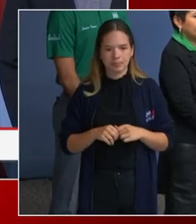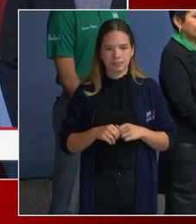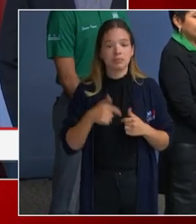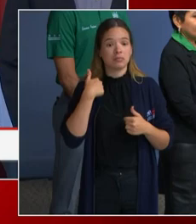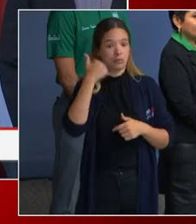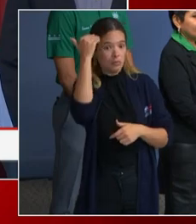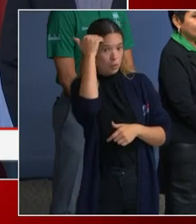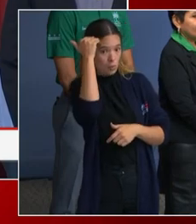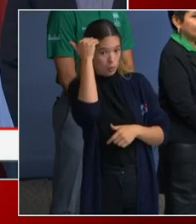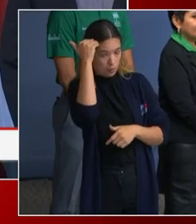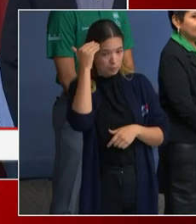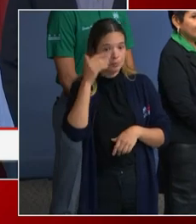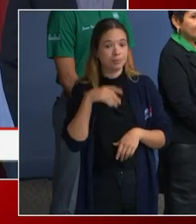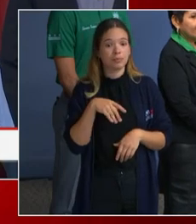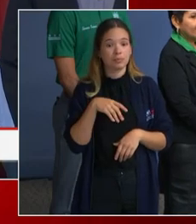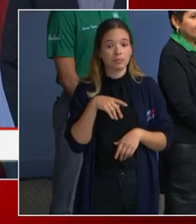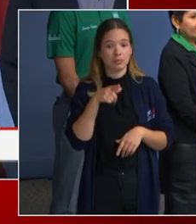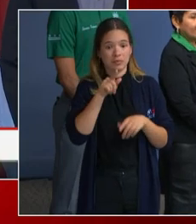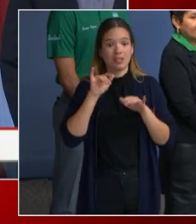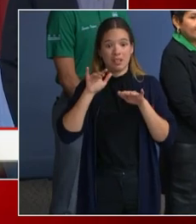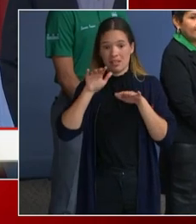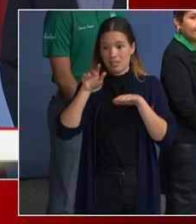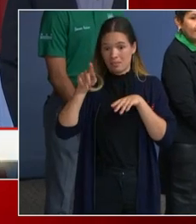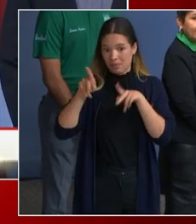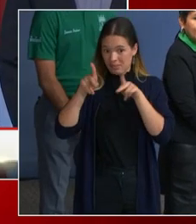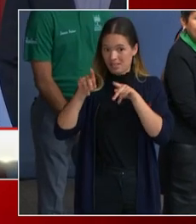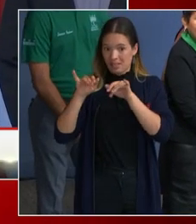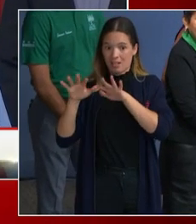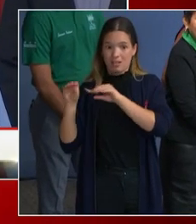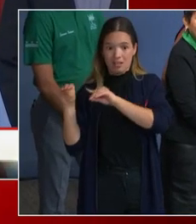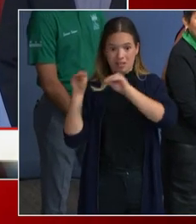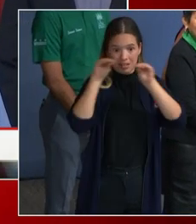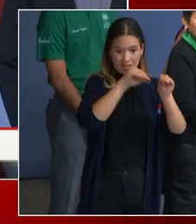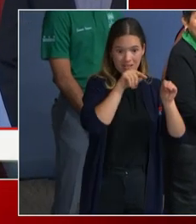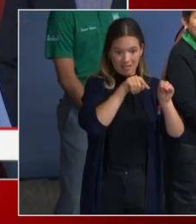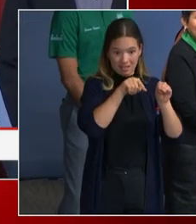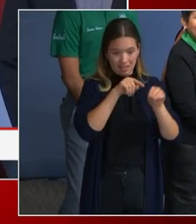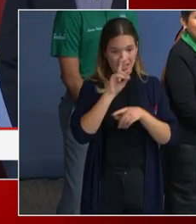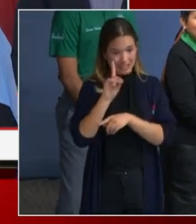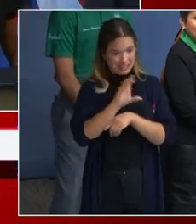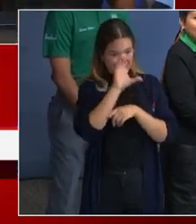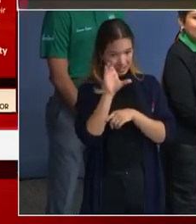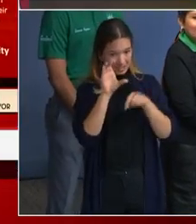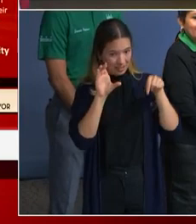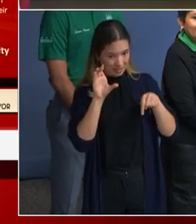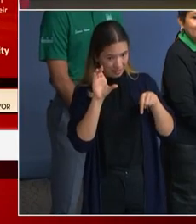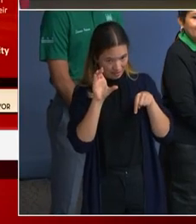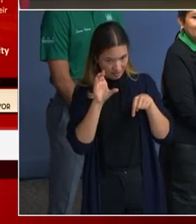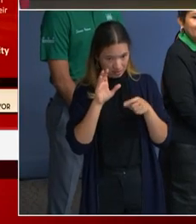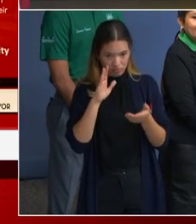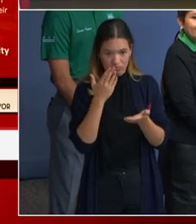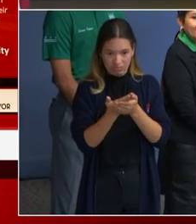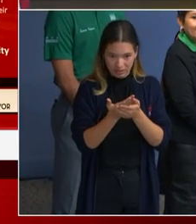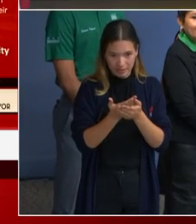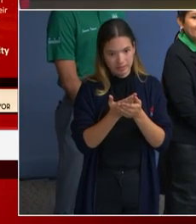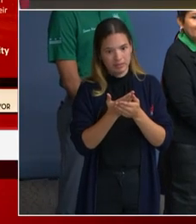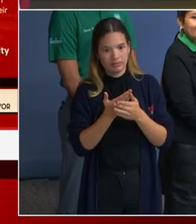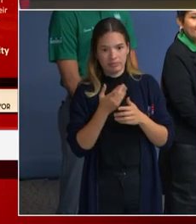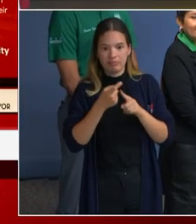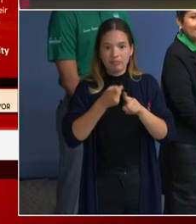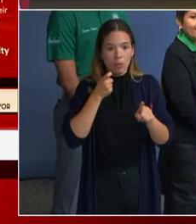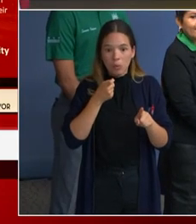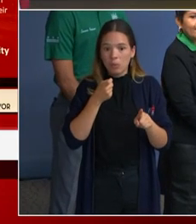that migrants coming to and through D.C. are arriving from a range of